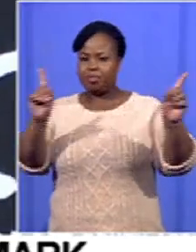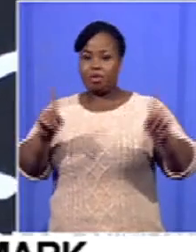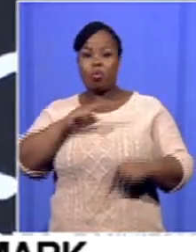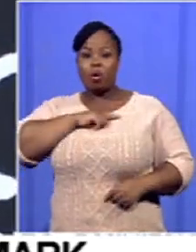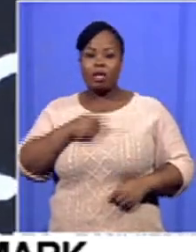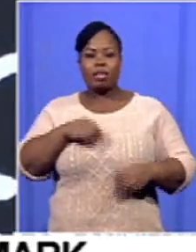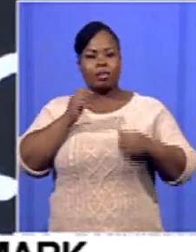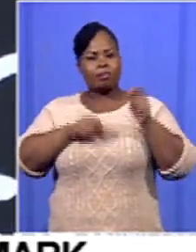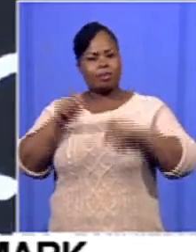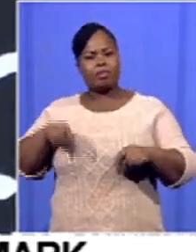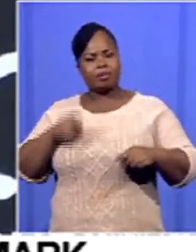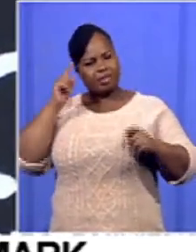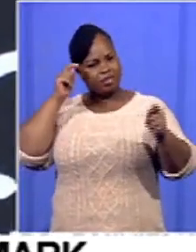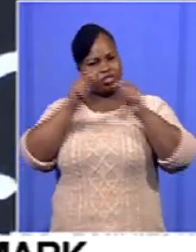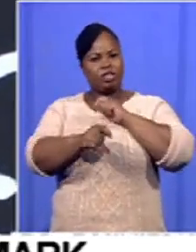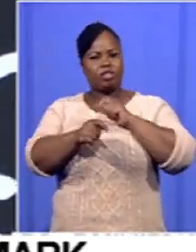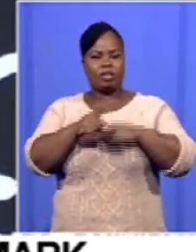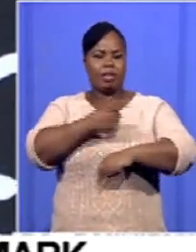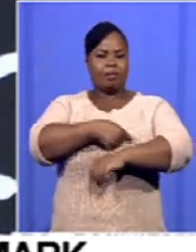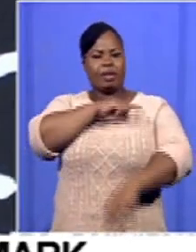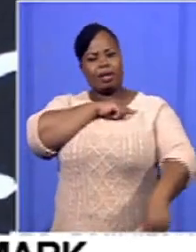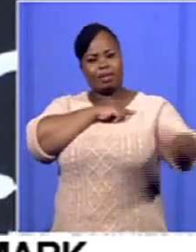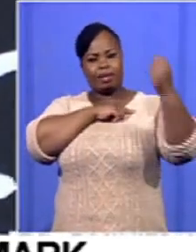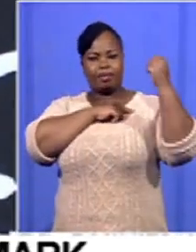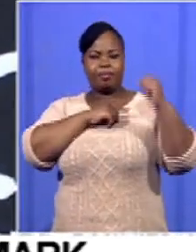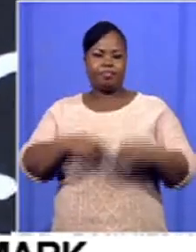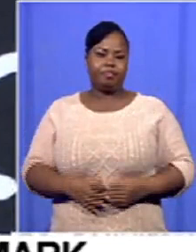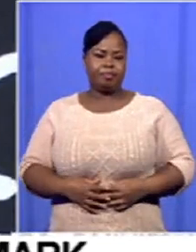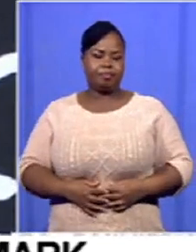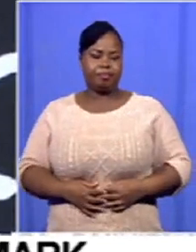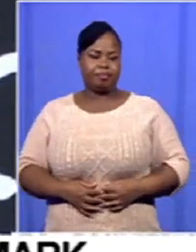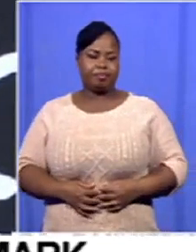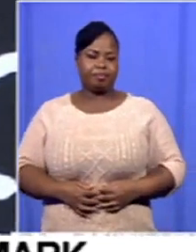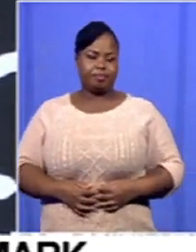people must rise up to bring change. Amandla.